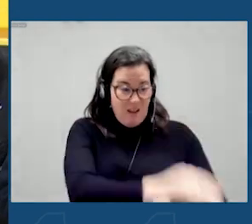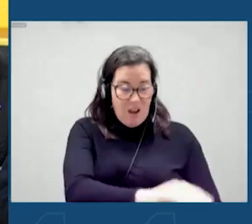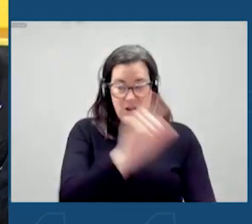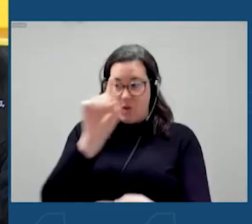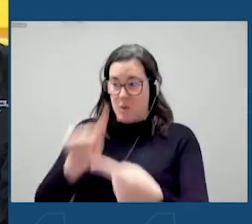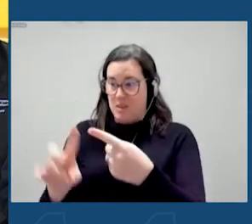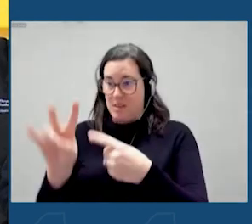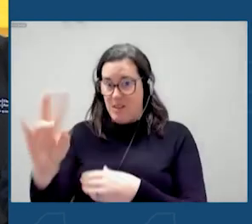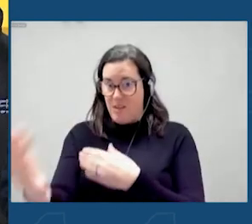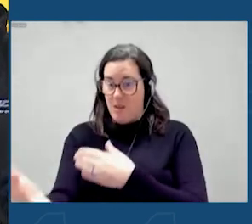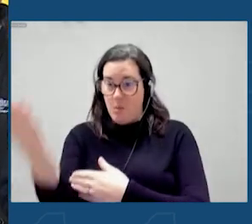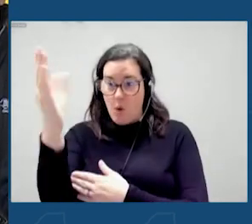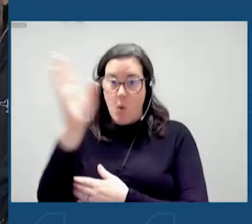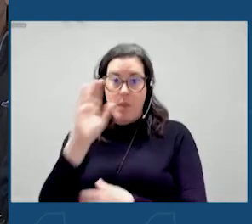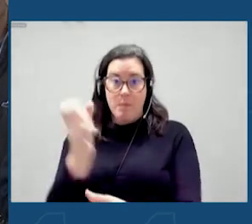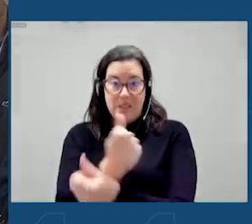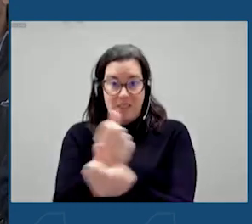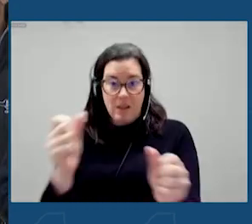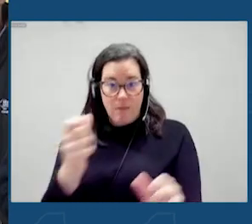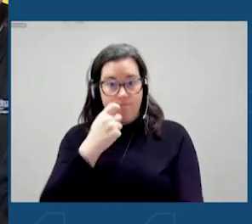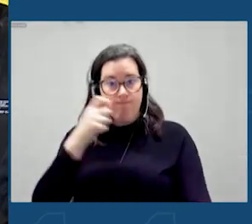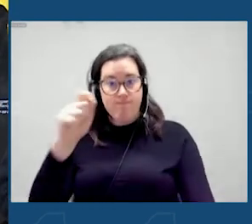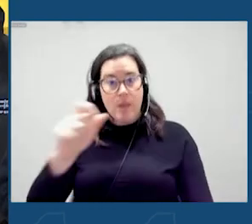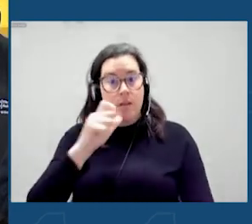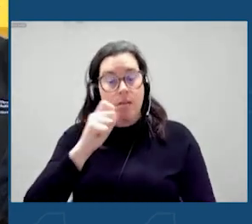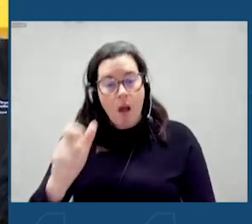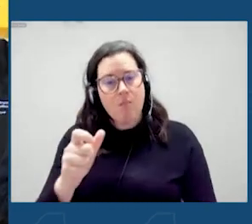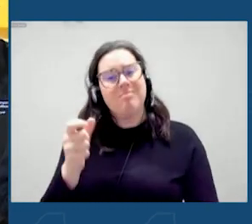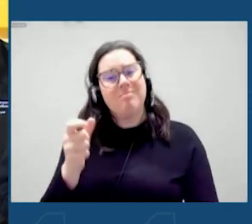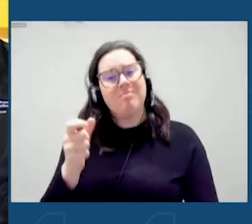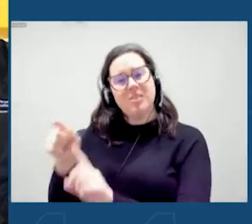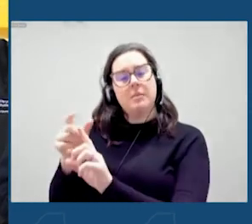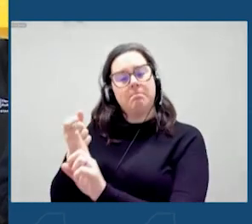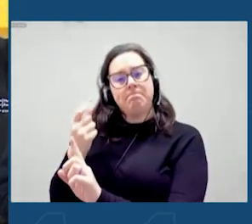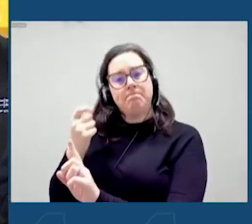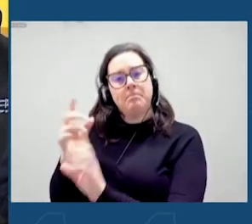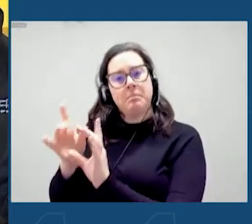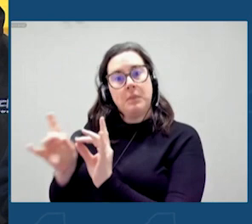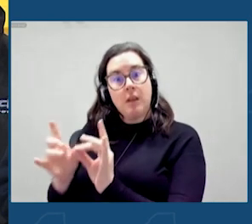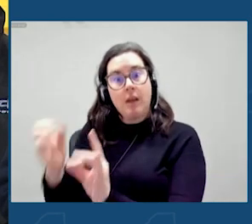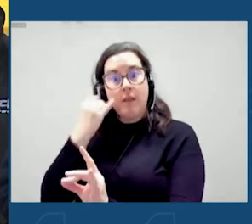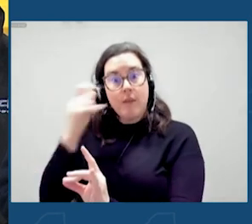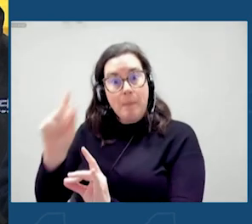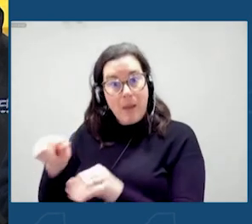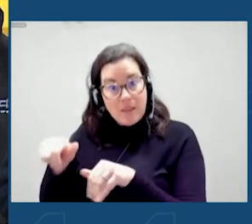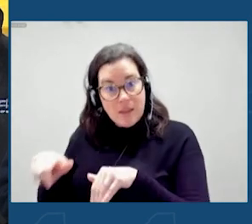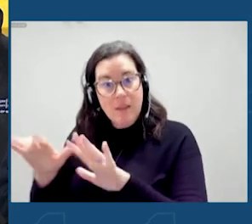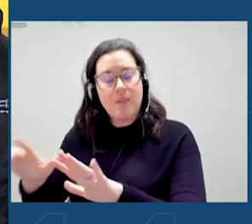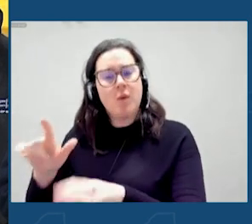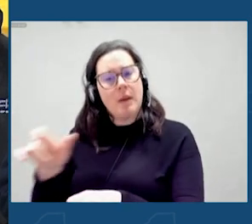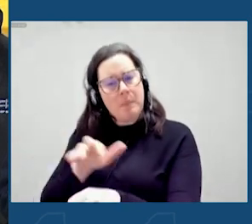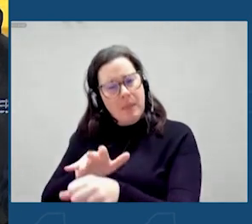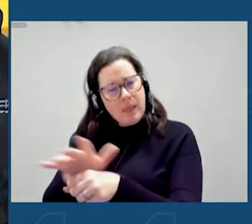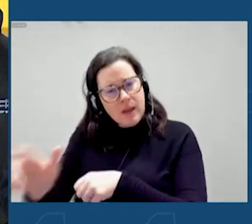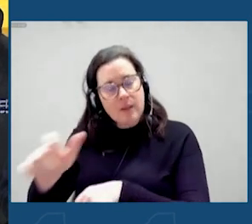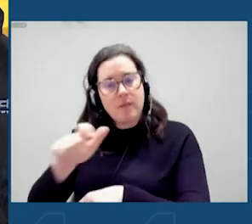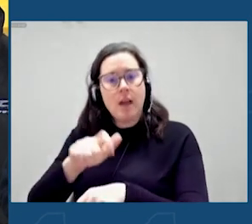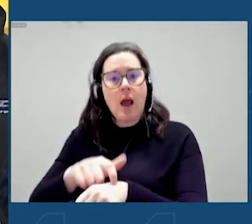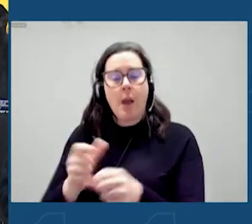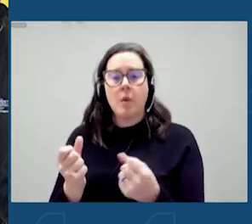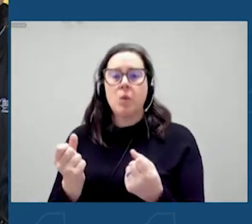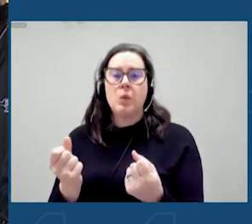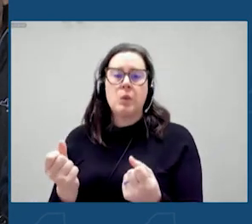to drive. As she said, if you must go out, you have to leave plenty of time and go very, very